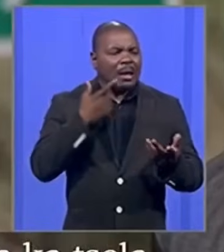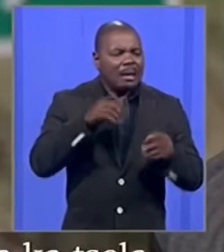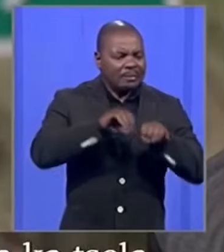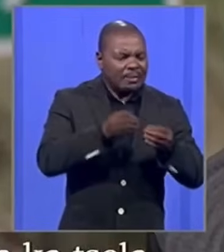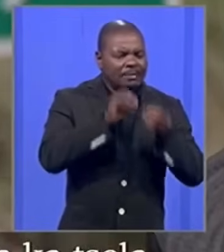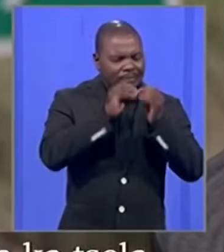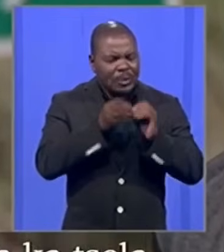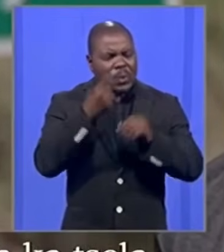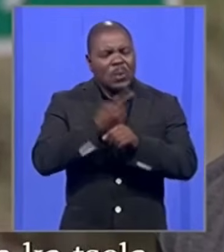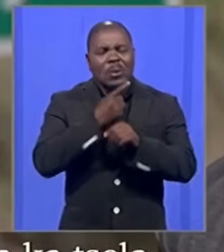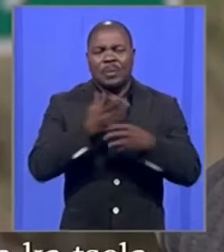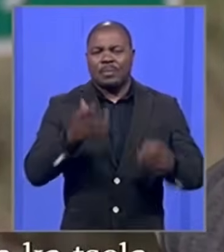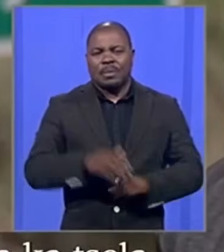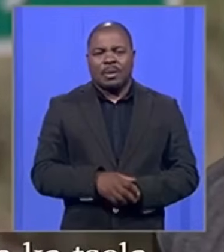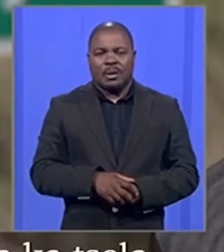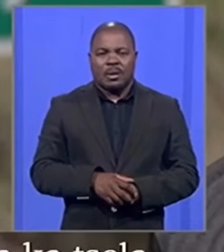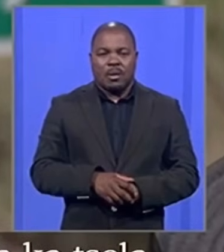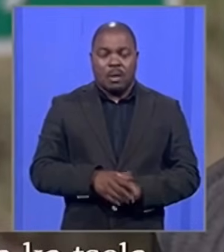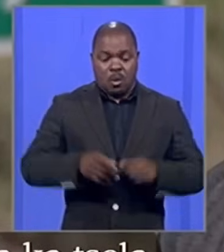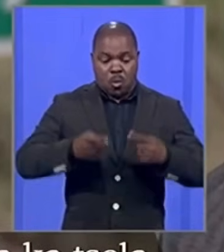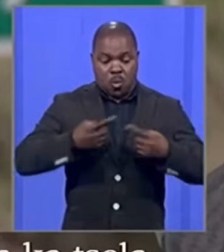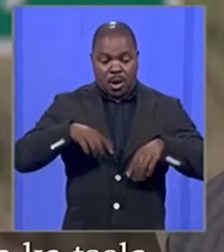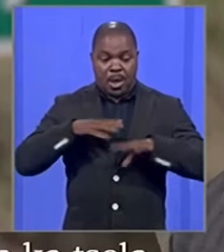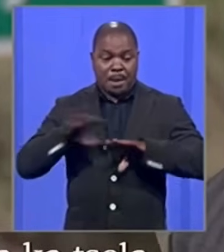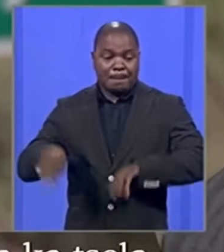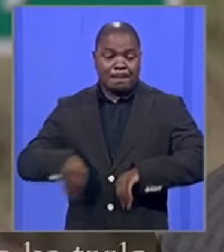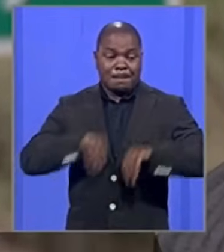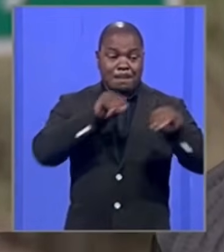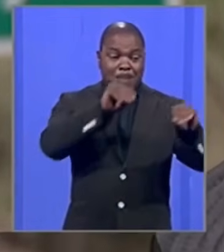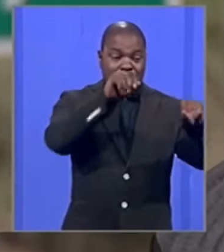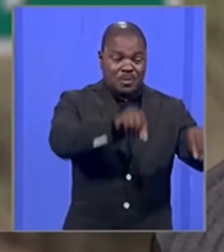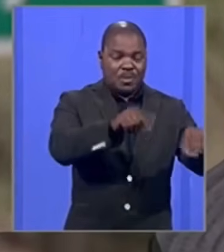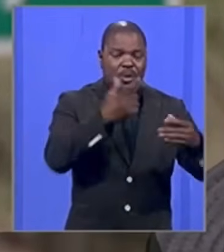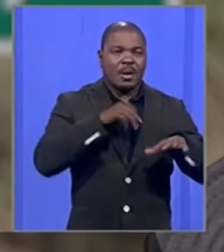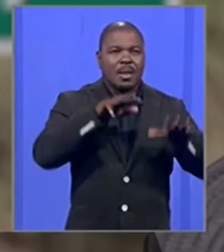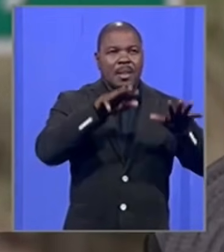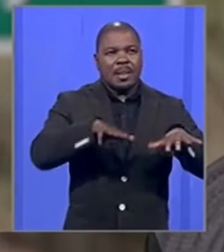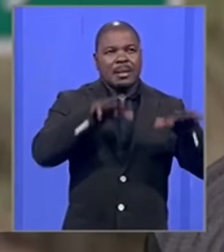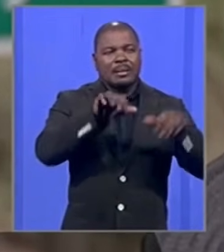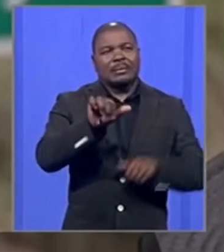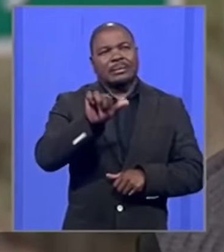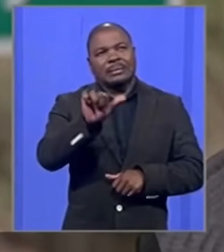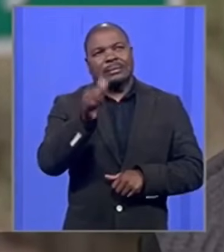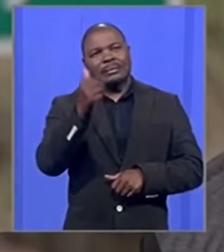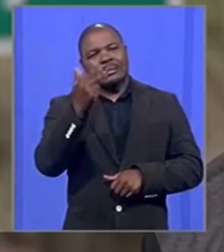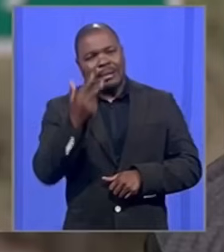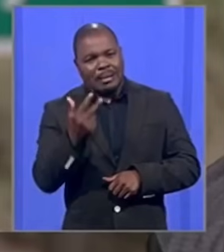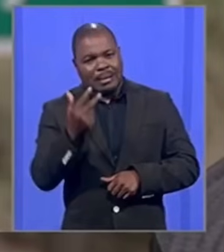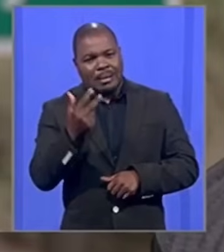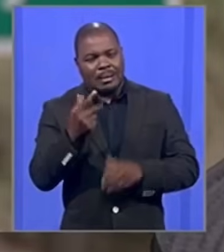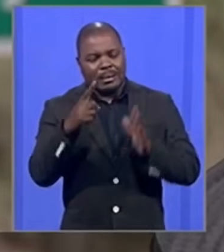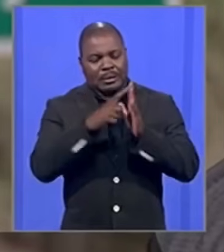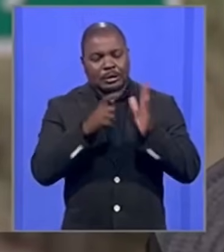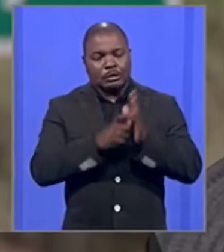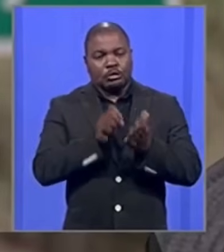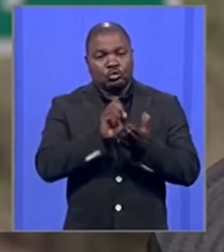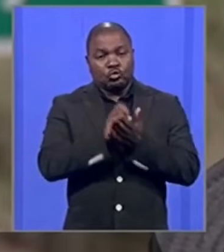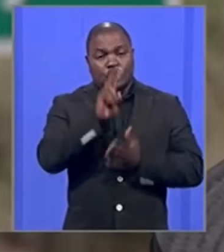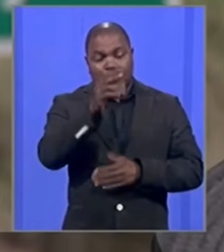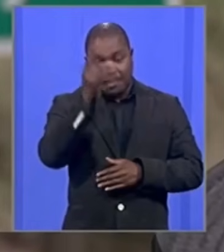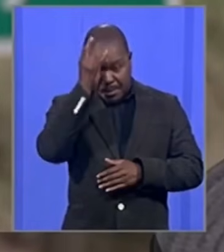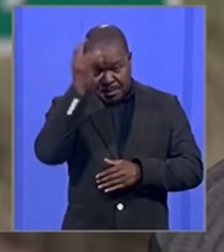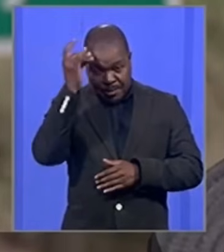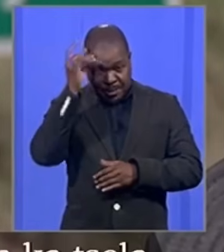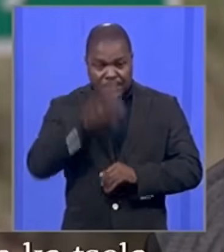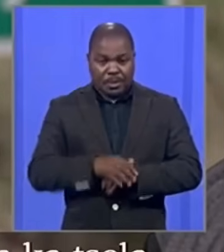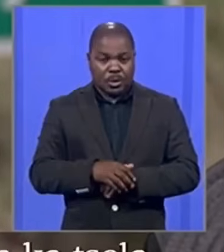A sale re hudugela mo ka 1968 ka di 12 tsa March ha se ke